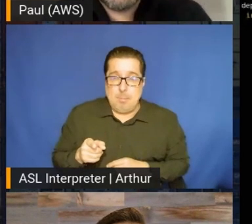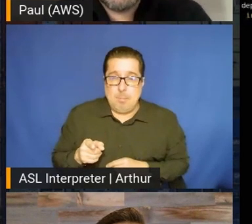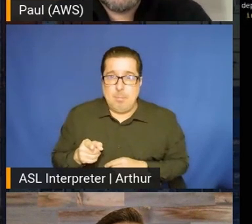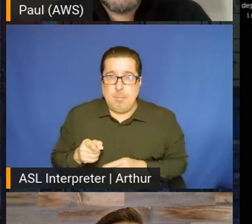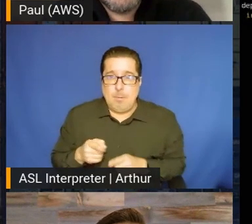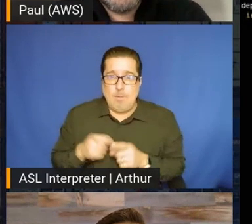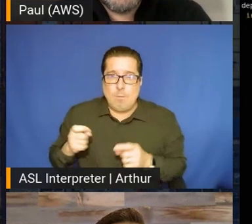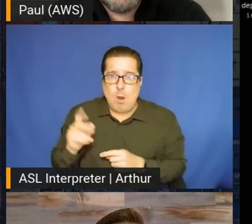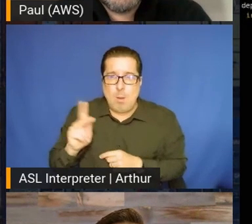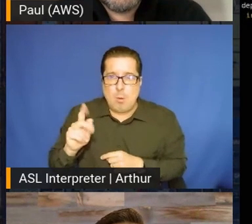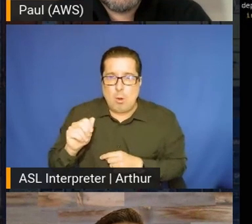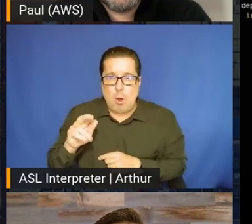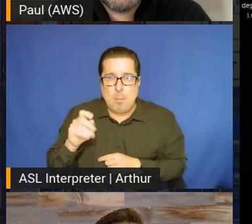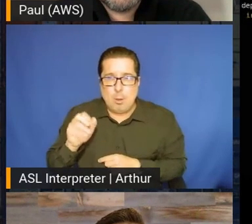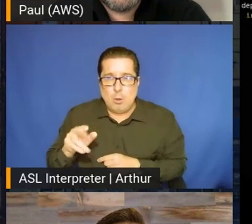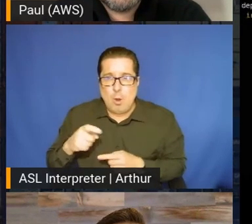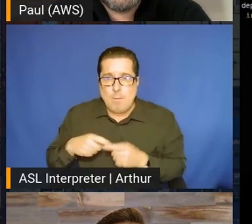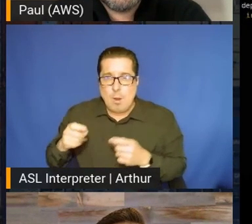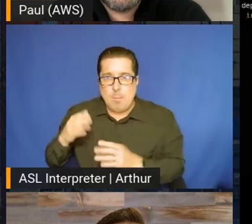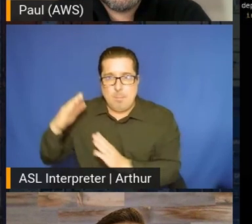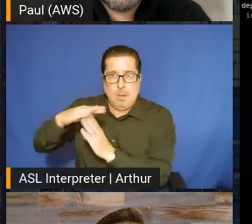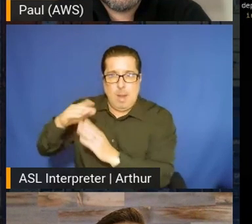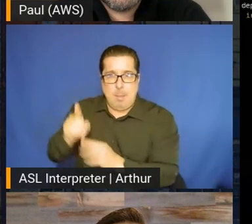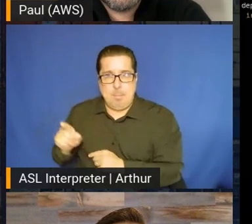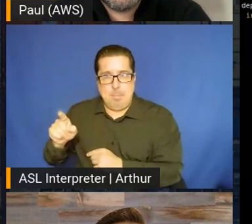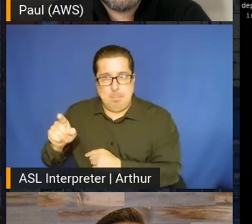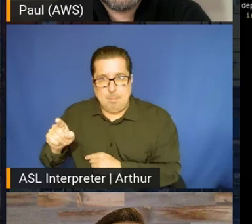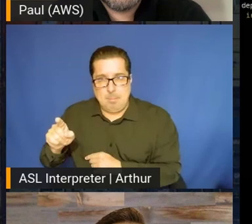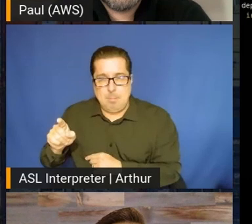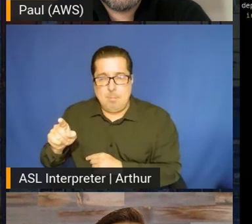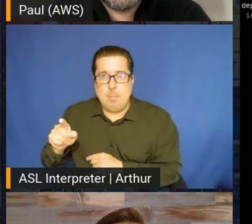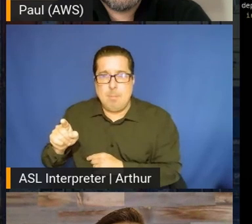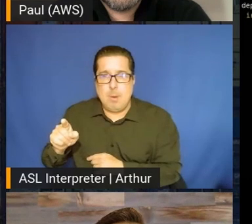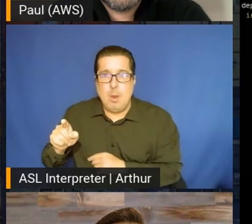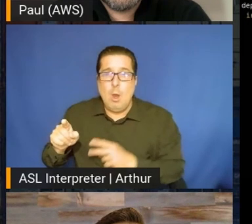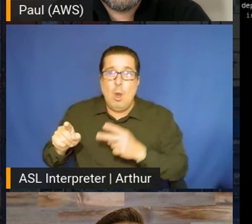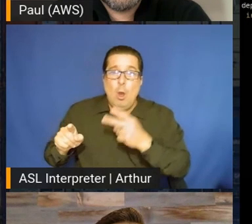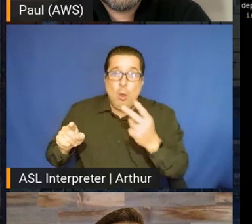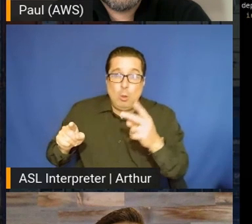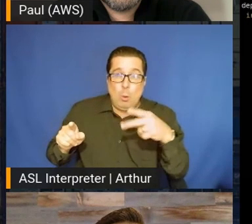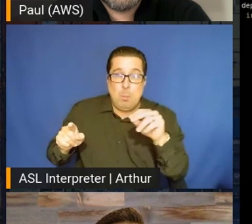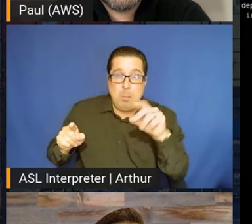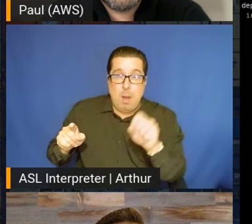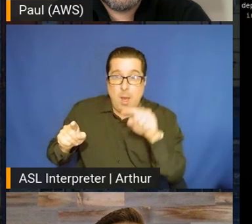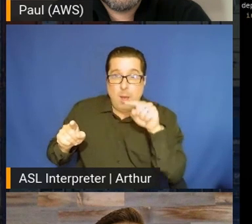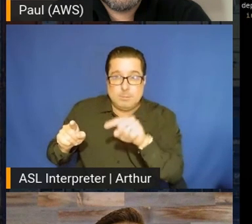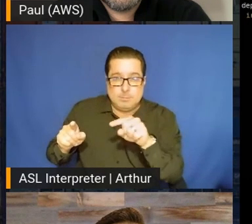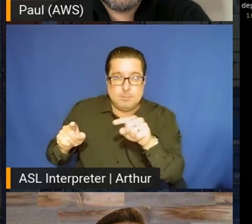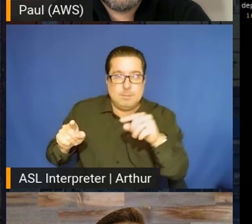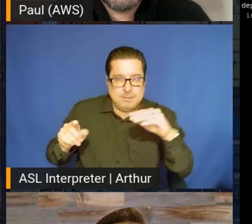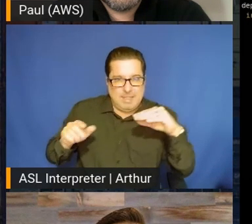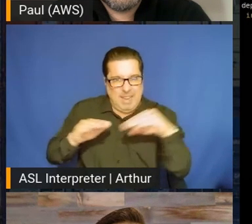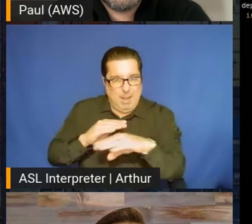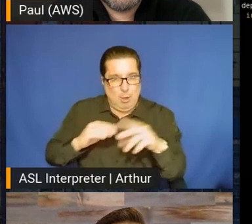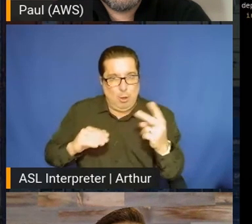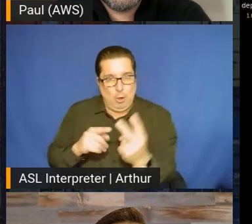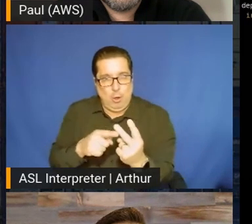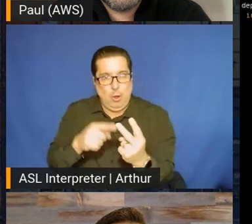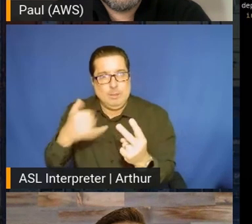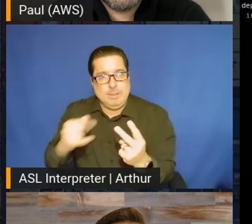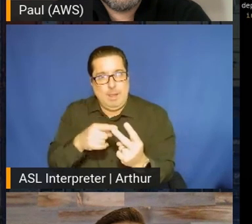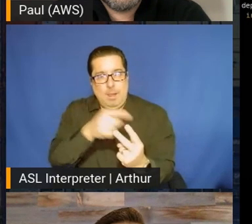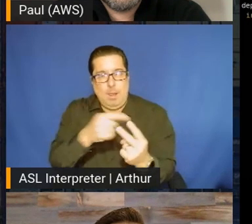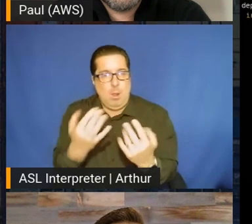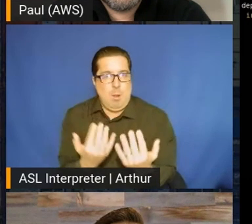Karpenter on the top, and then we'll see the 2 pods now entering a pending state. And if you look at from